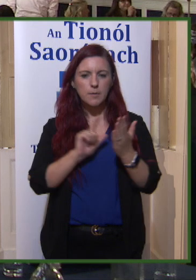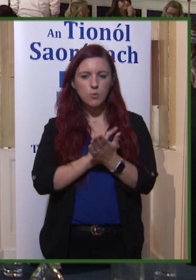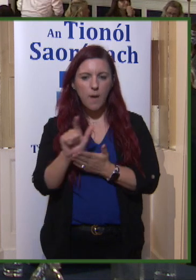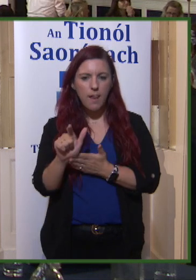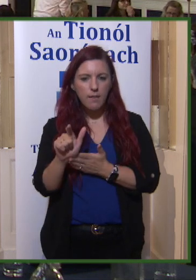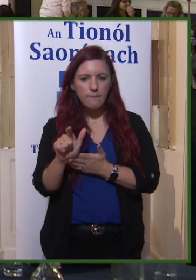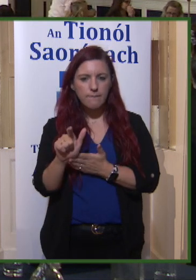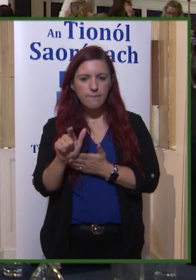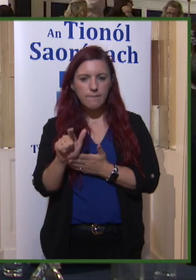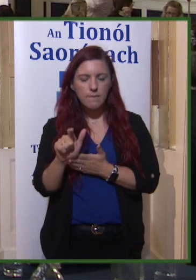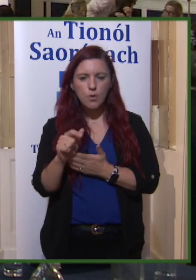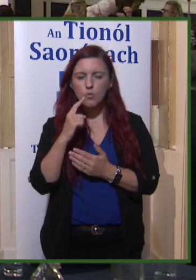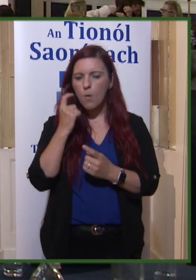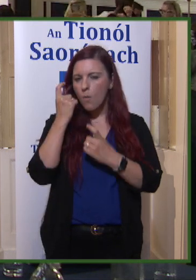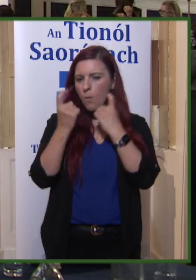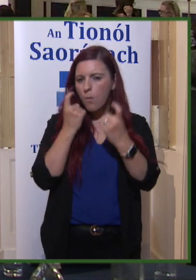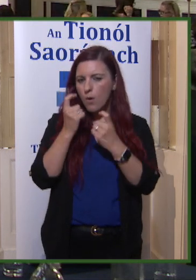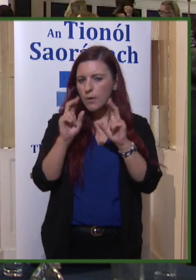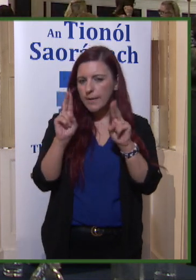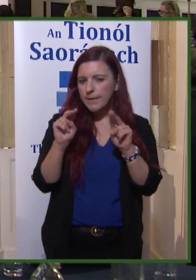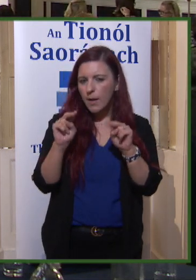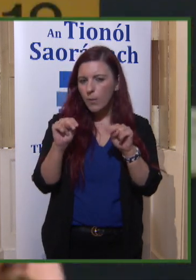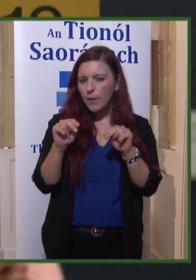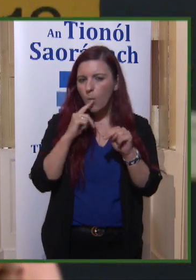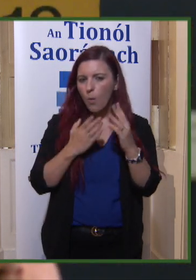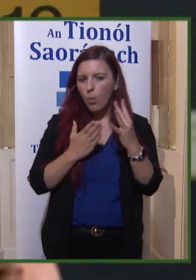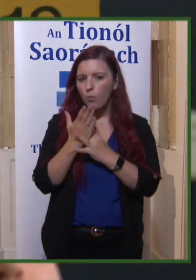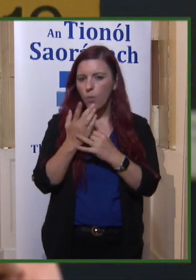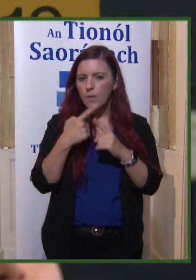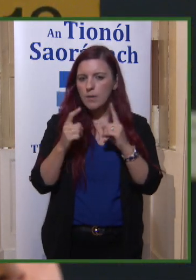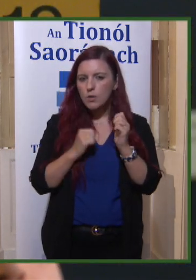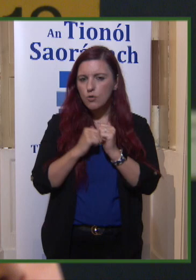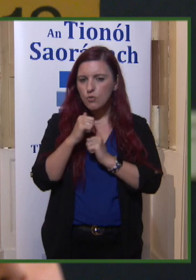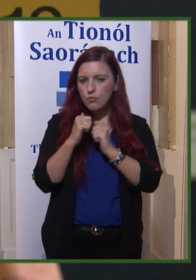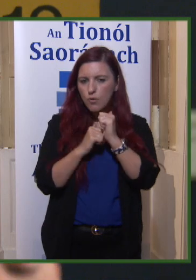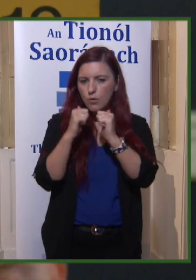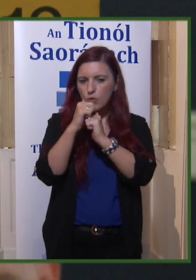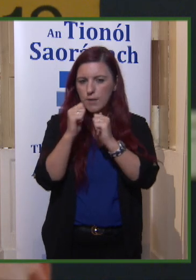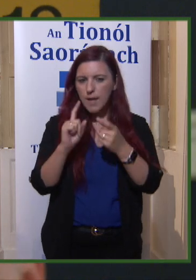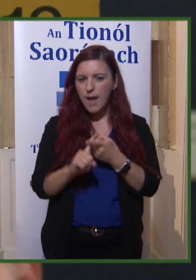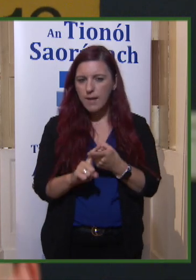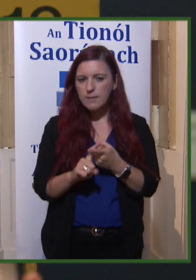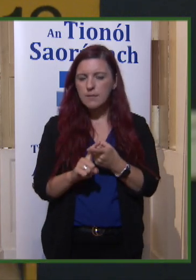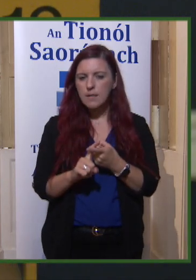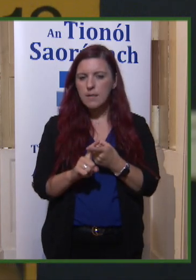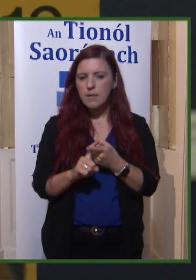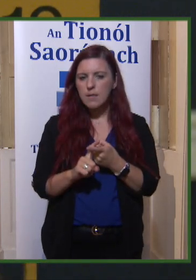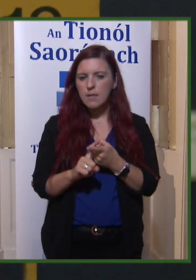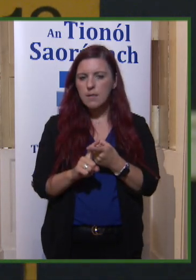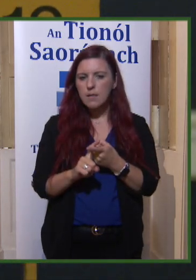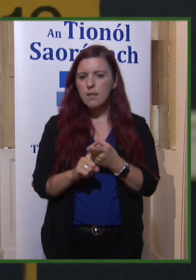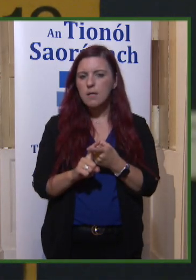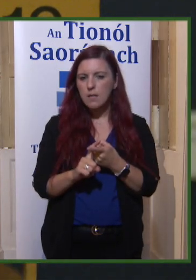Jacqueline. I wonder, could we include infrastructure and both road and